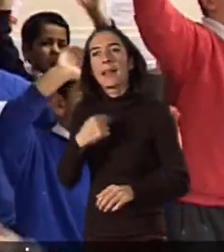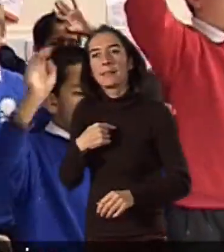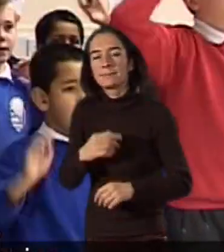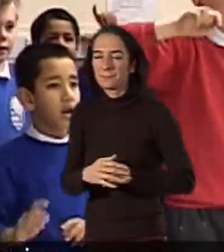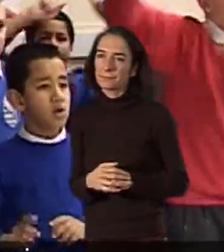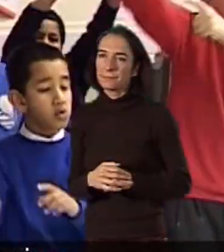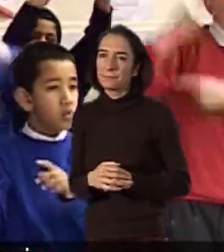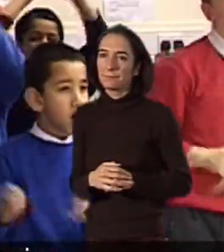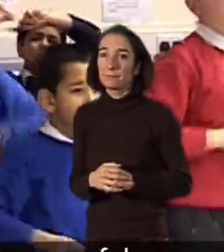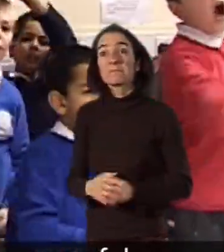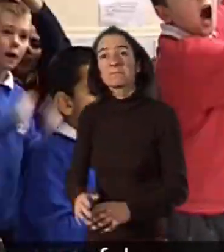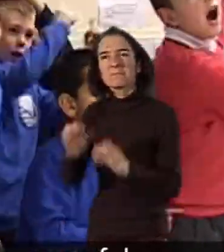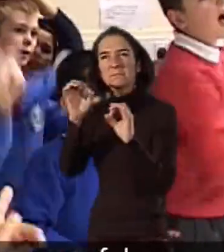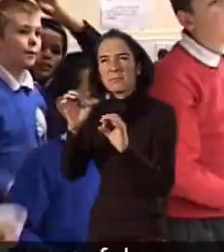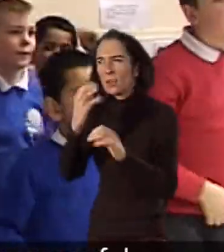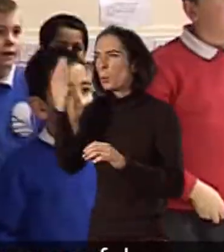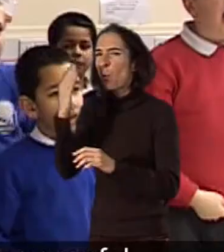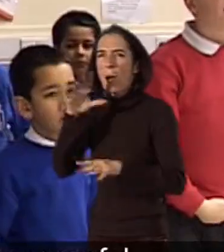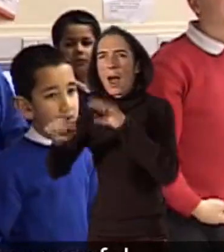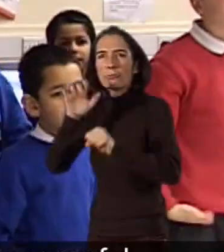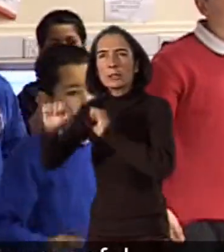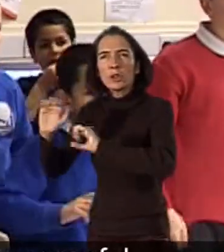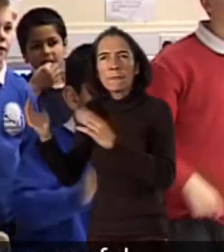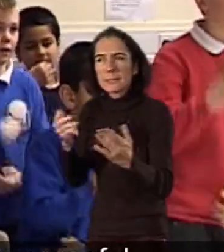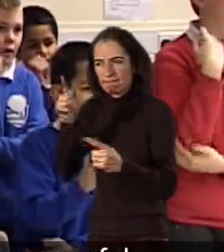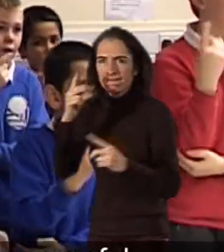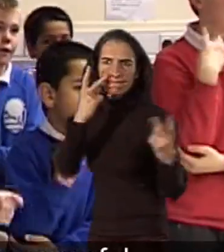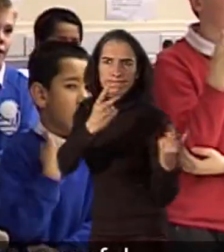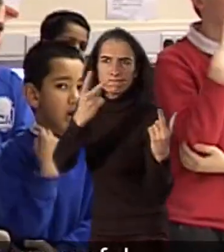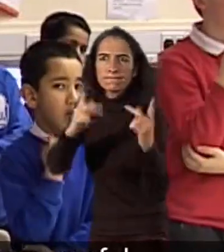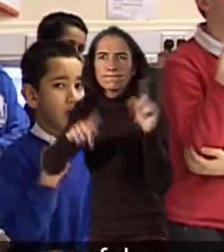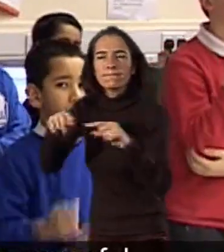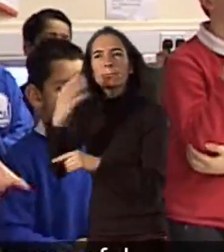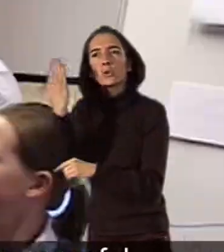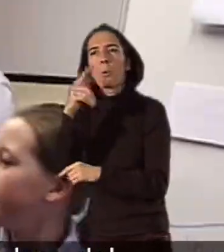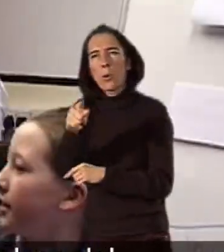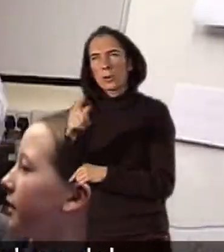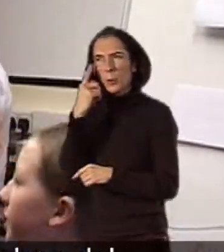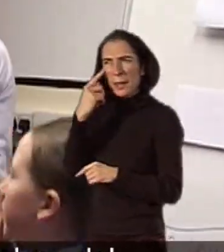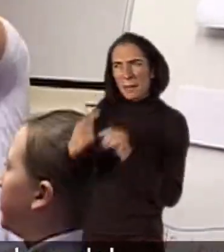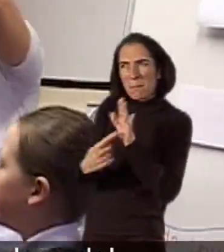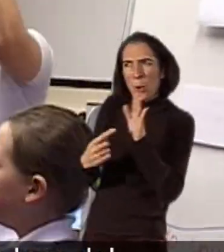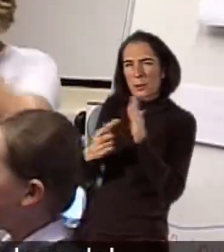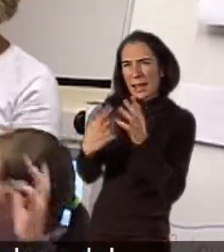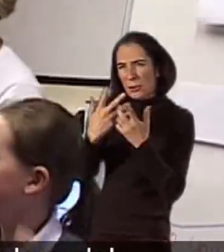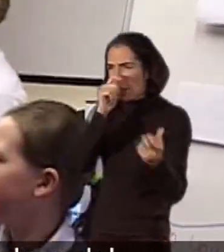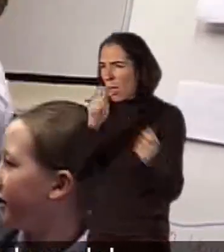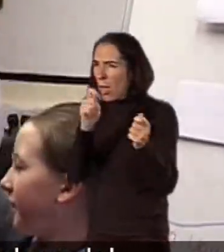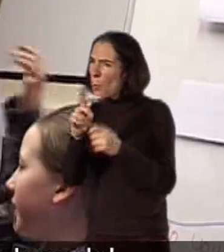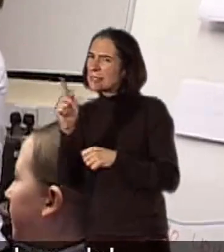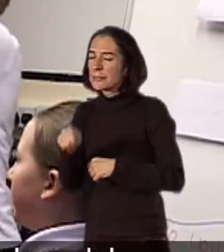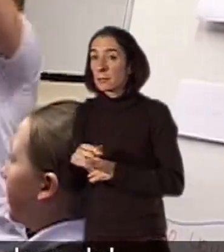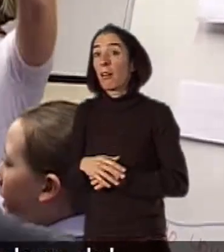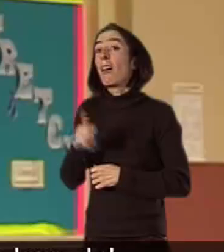Outreach Service visits many schools. What does Maggie think is key to successful reasonable adjustments? If you've got a head teacher with a